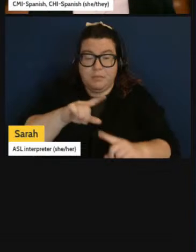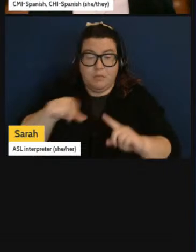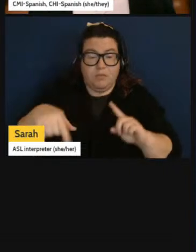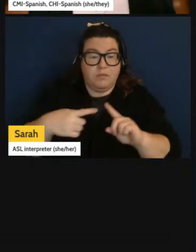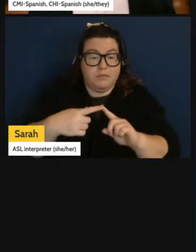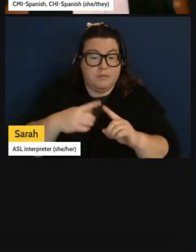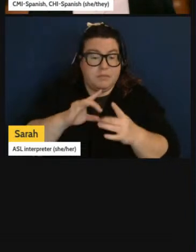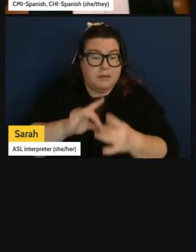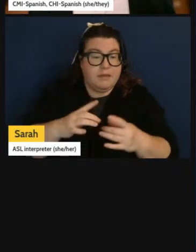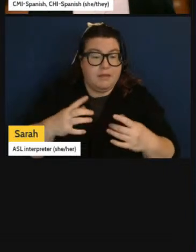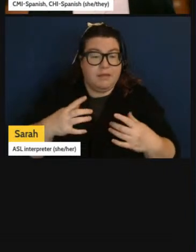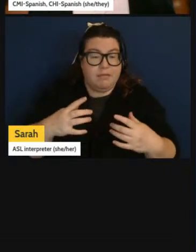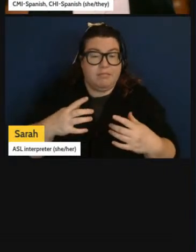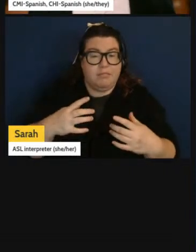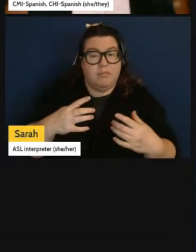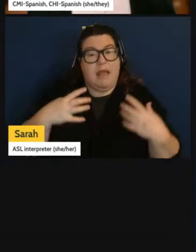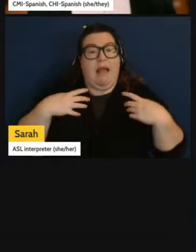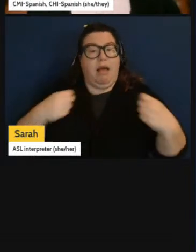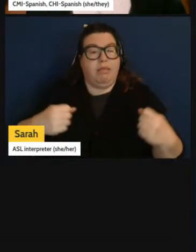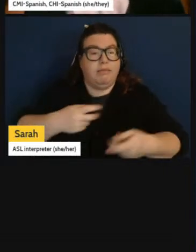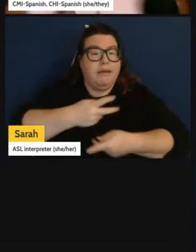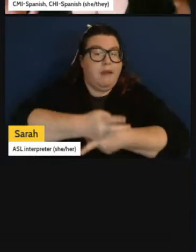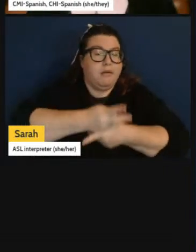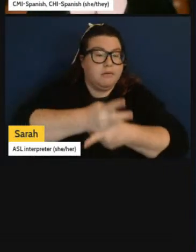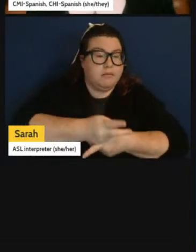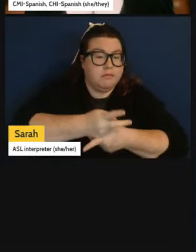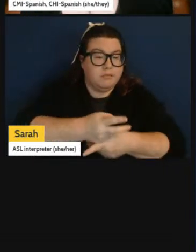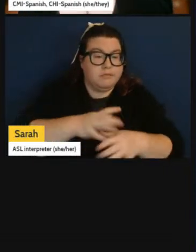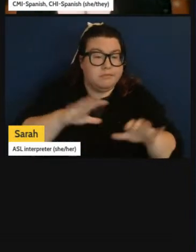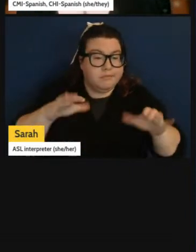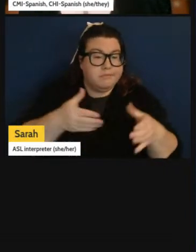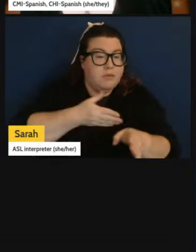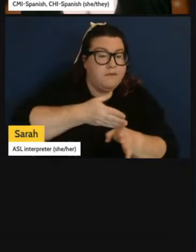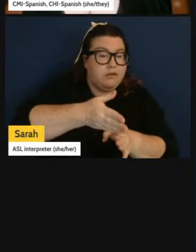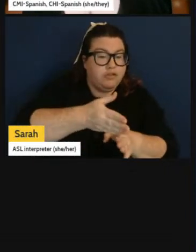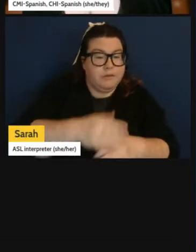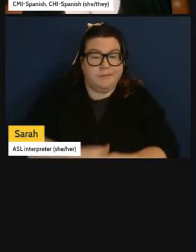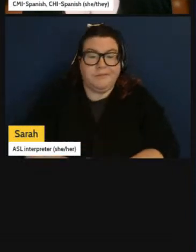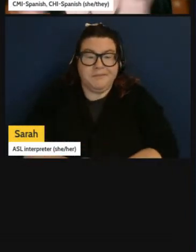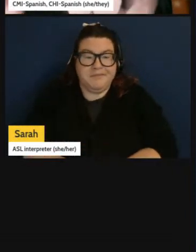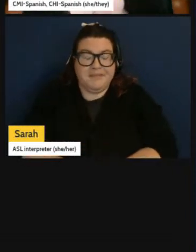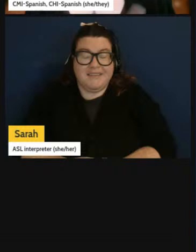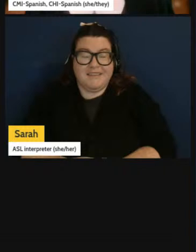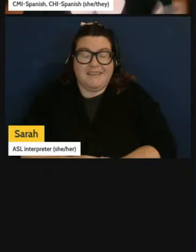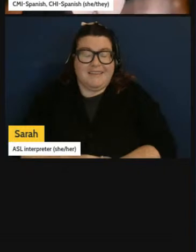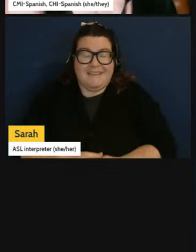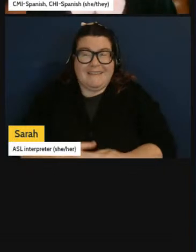the healthcare sector. But anyways, not getting